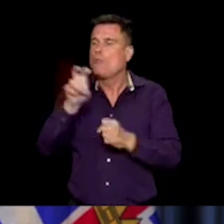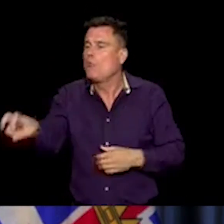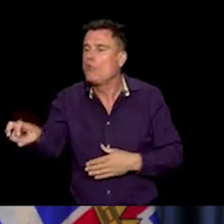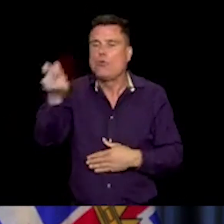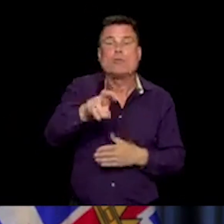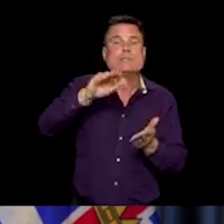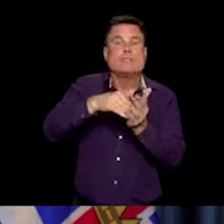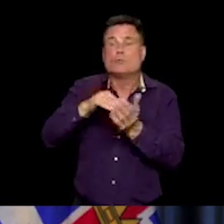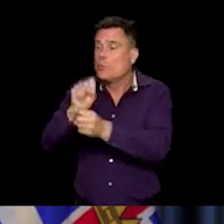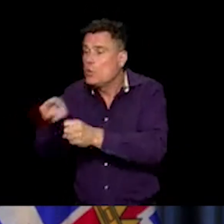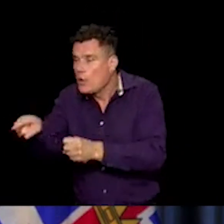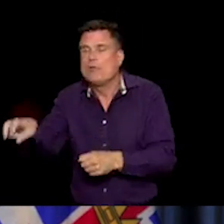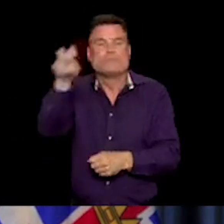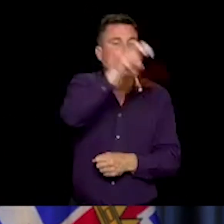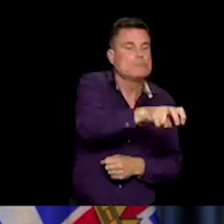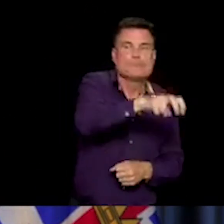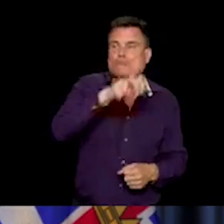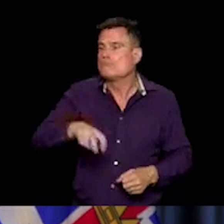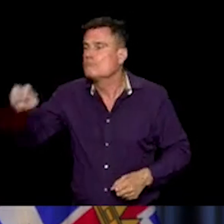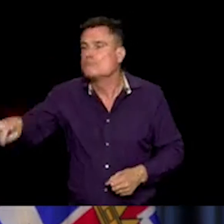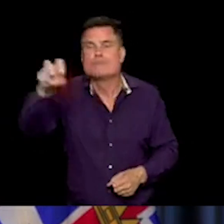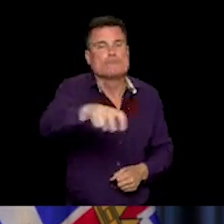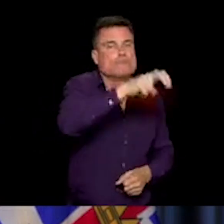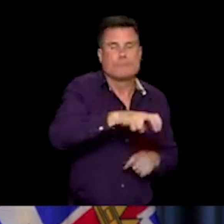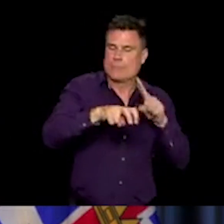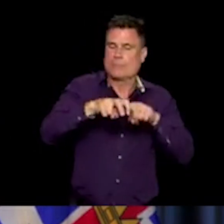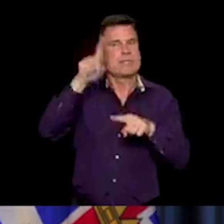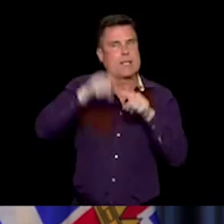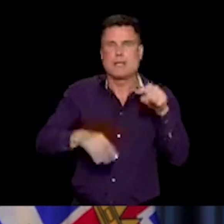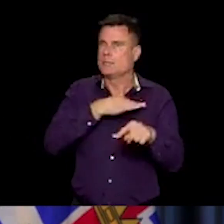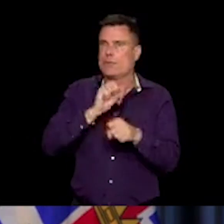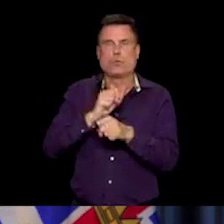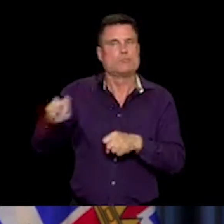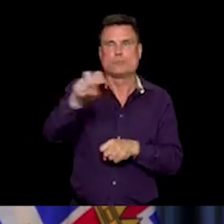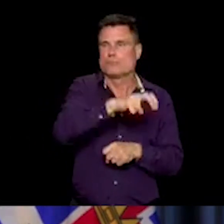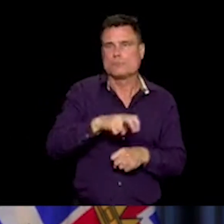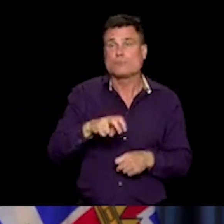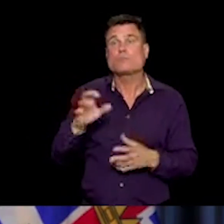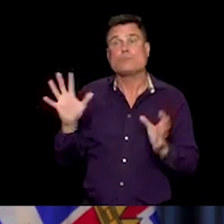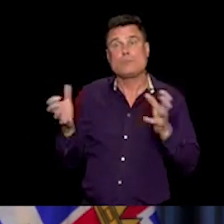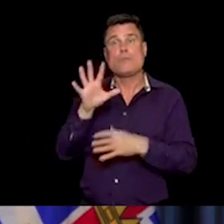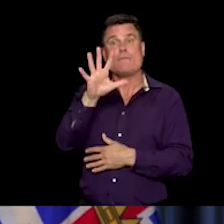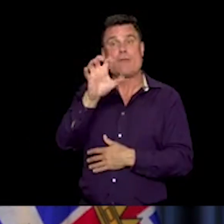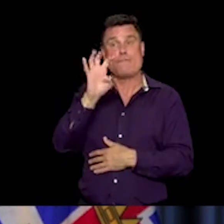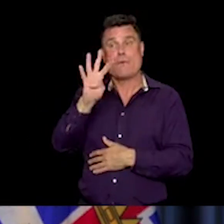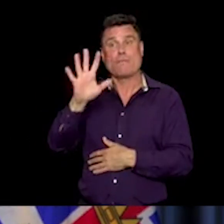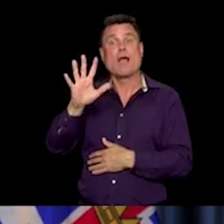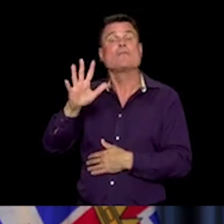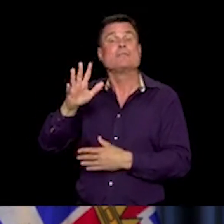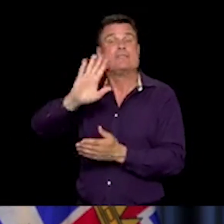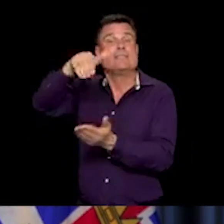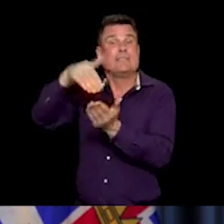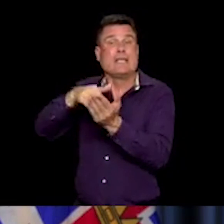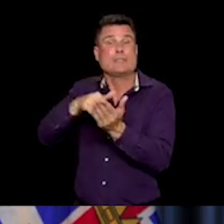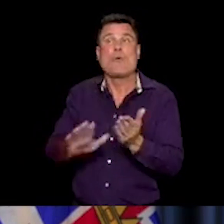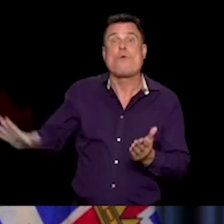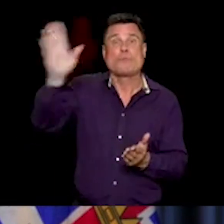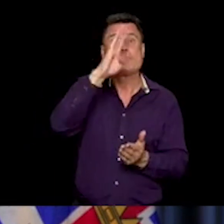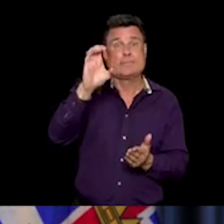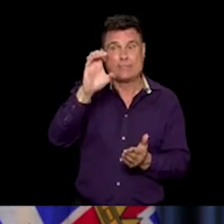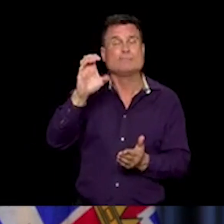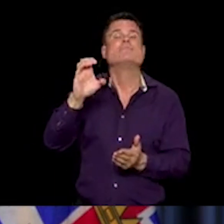system for all non-COVID procedures is becoming busier. I wanted to provide a 4th update to you On